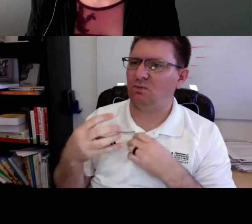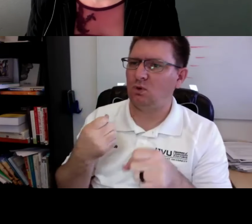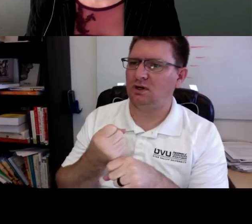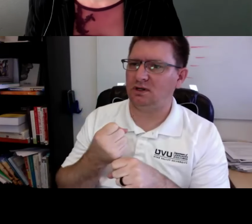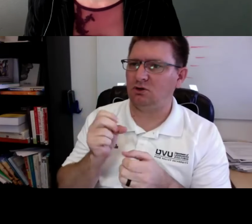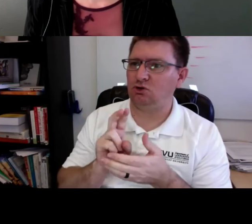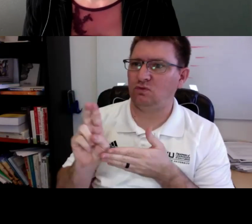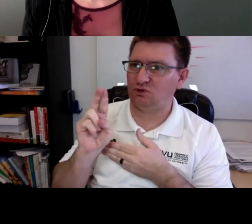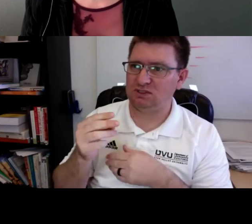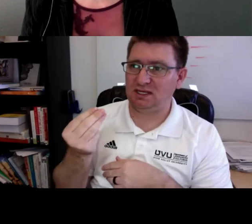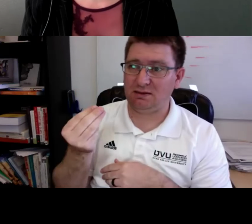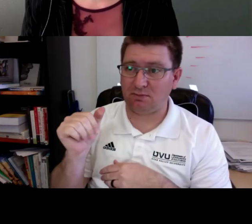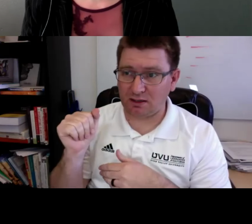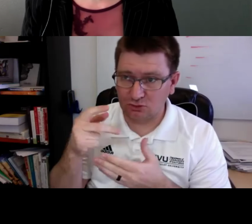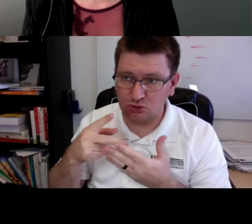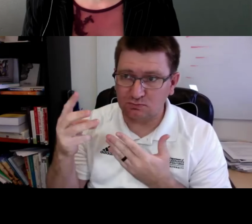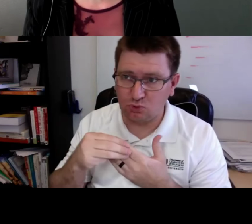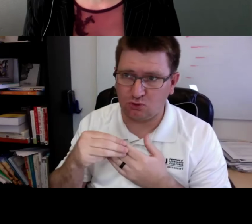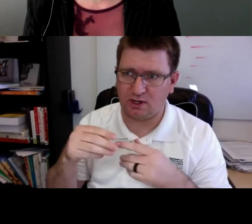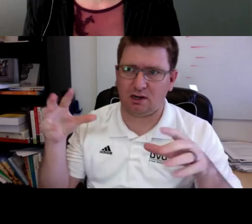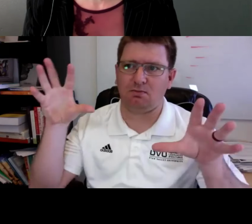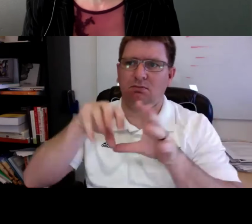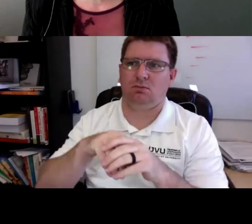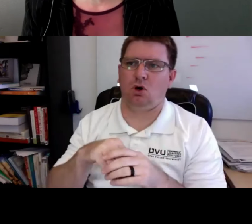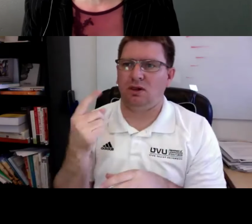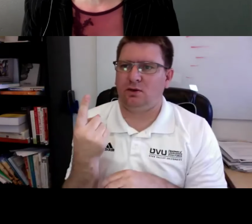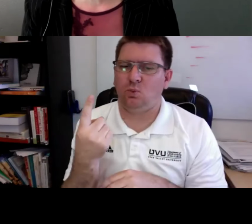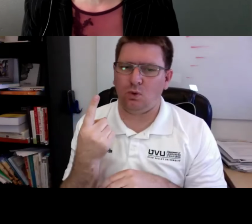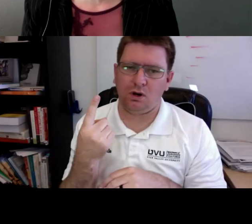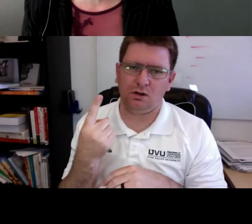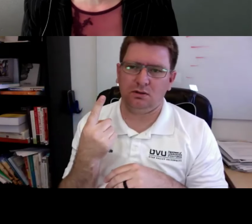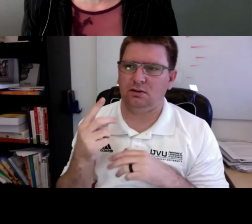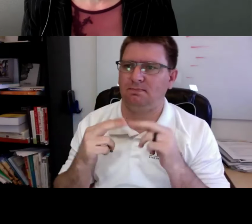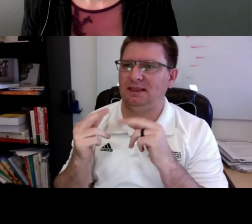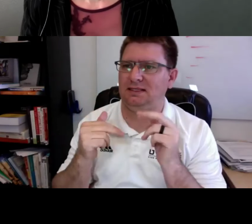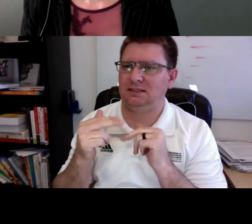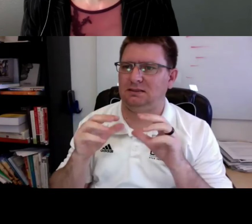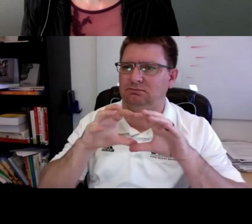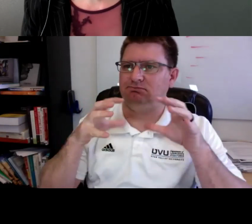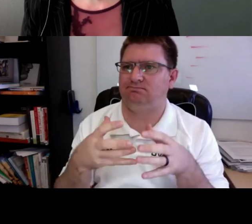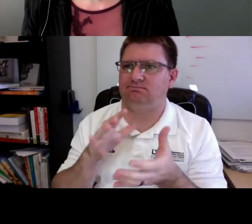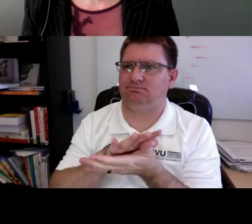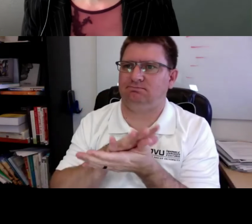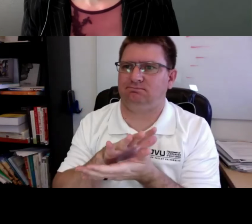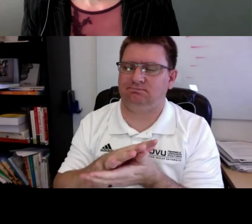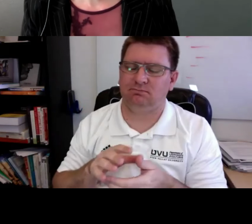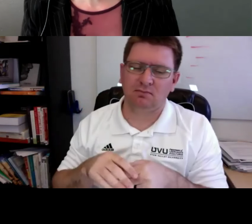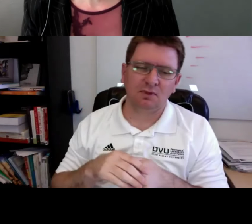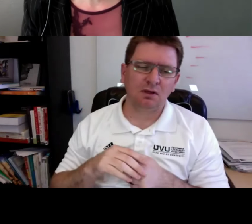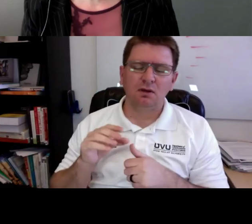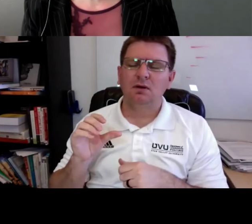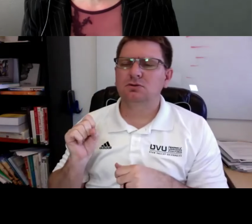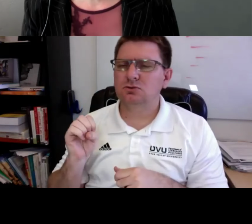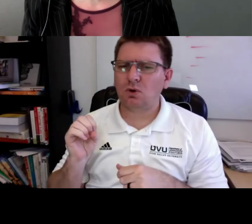community college and the 4-year university and a master's degree program all in one